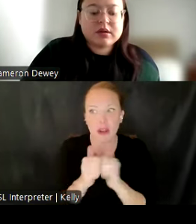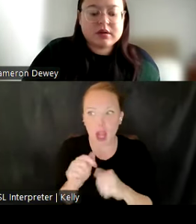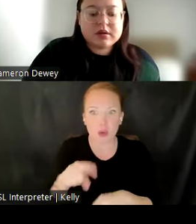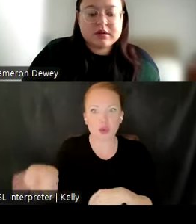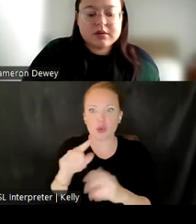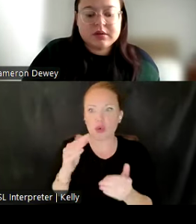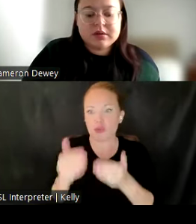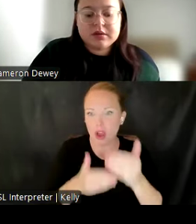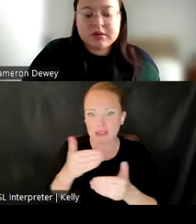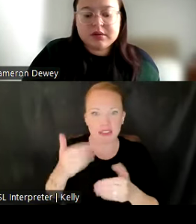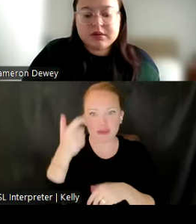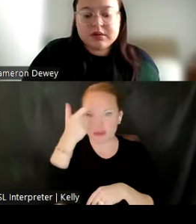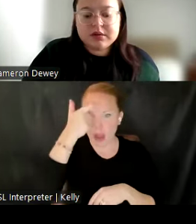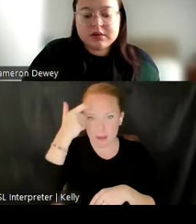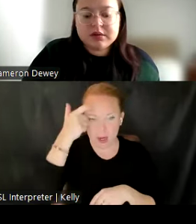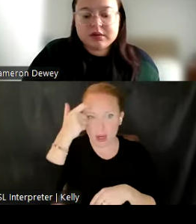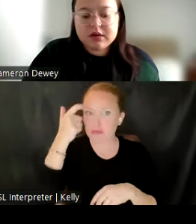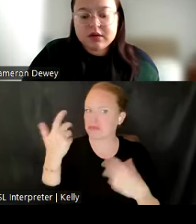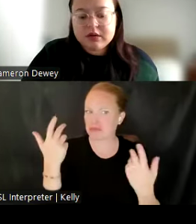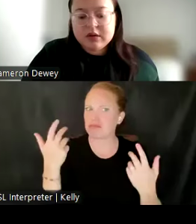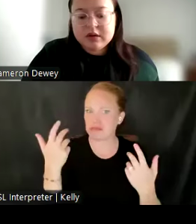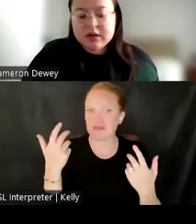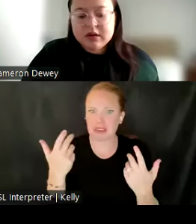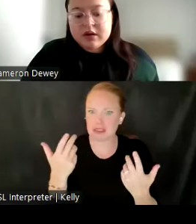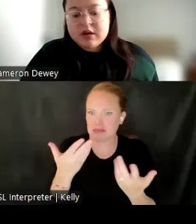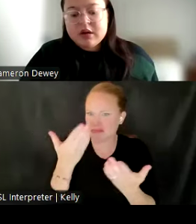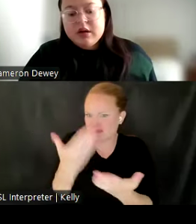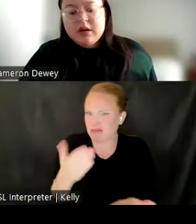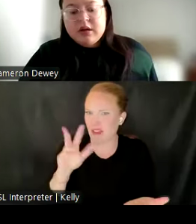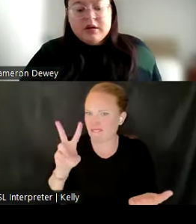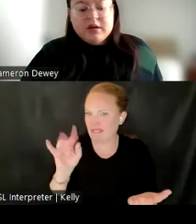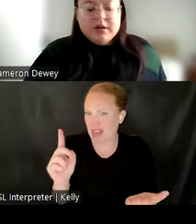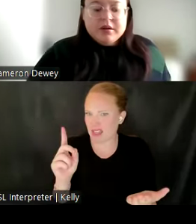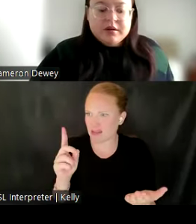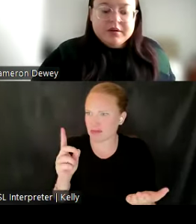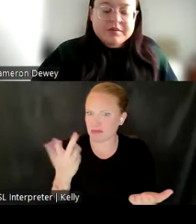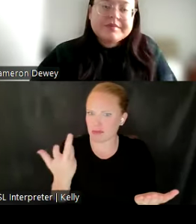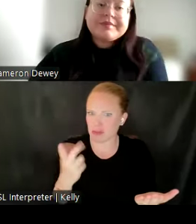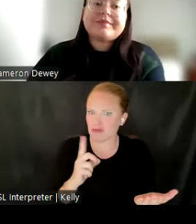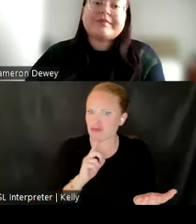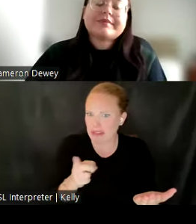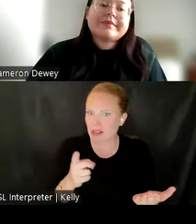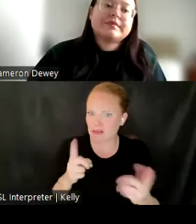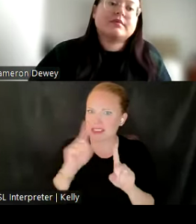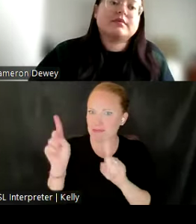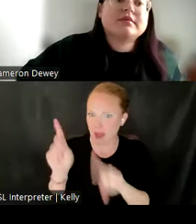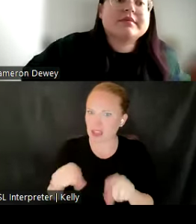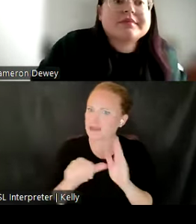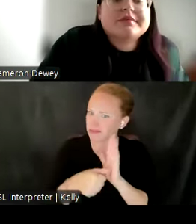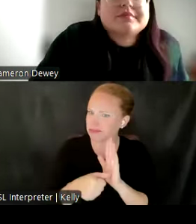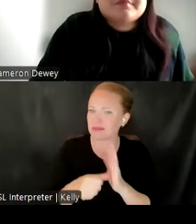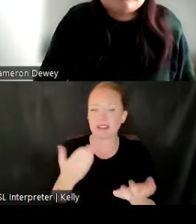trauma, it's a very much valid and normal response. And it's important to emphasize that because you